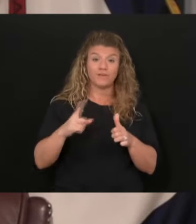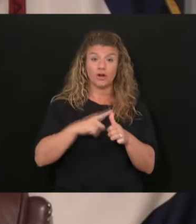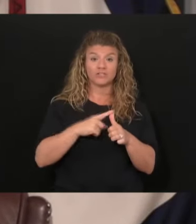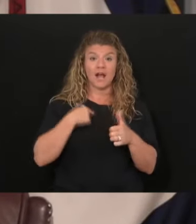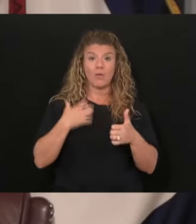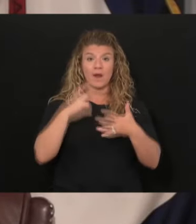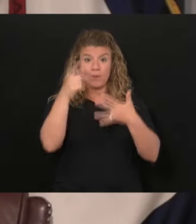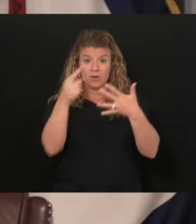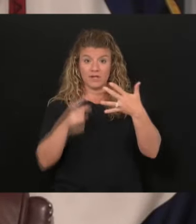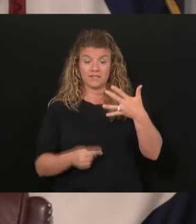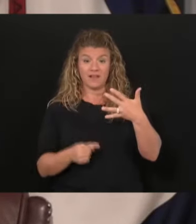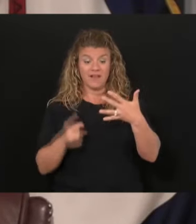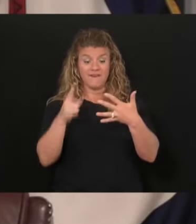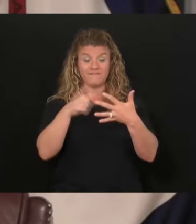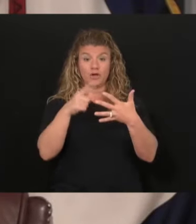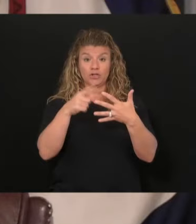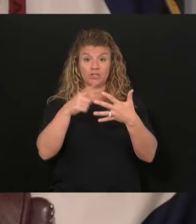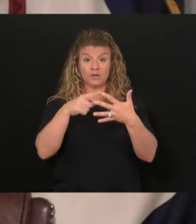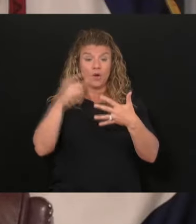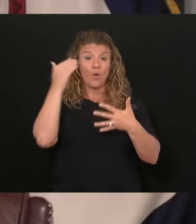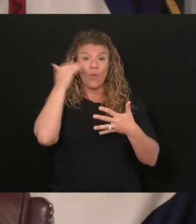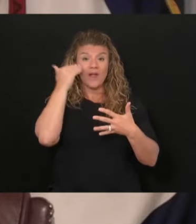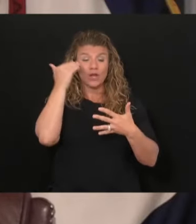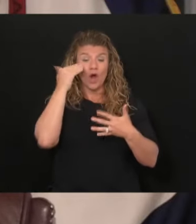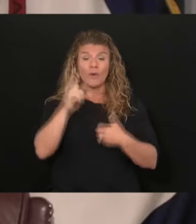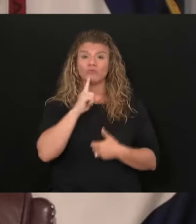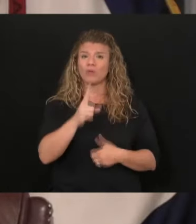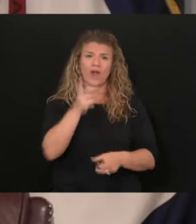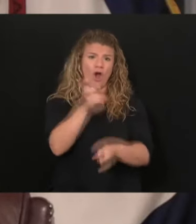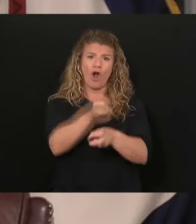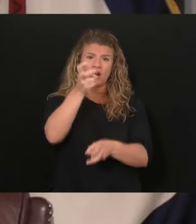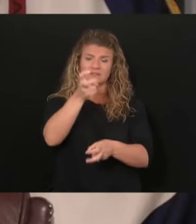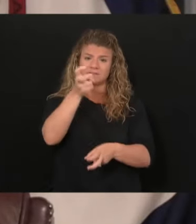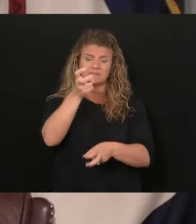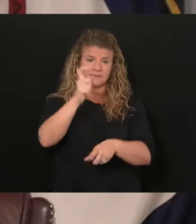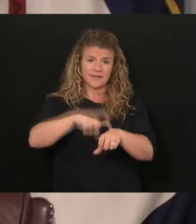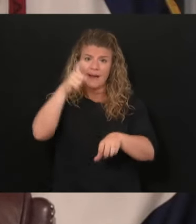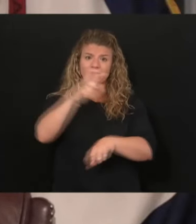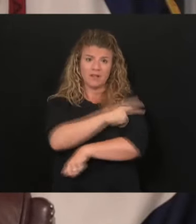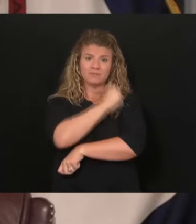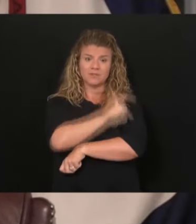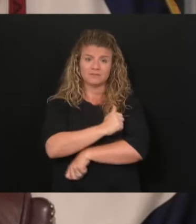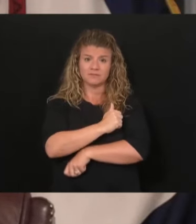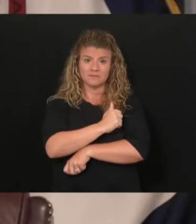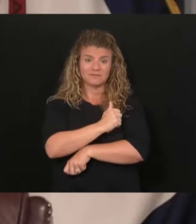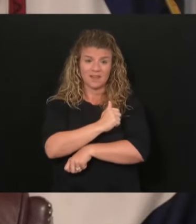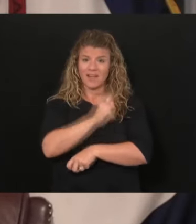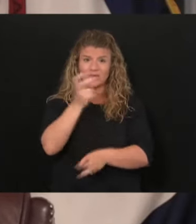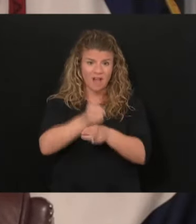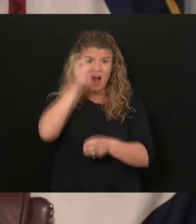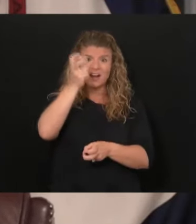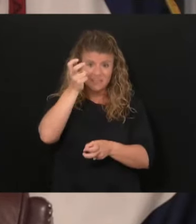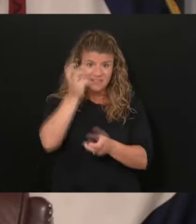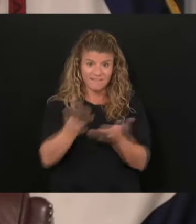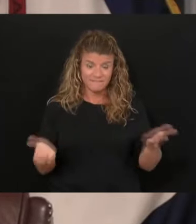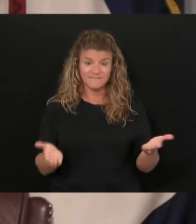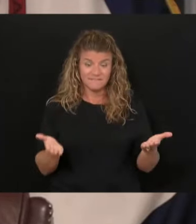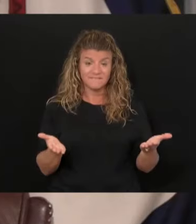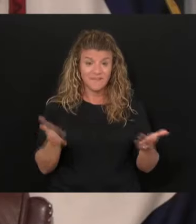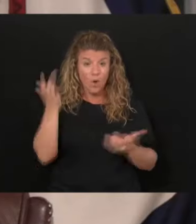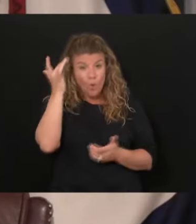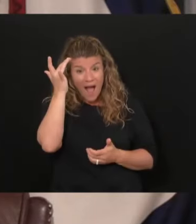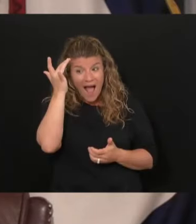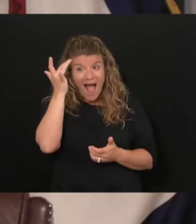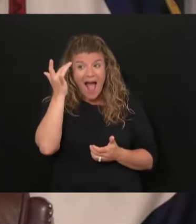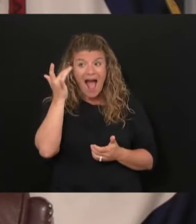foremost, we know it was really a rocky road for our hospitals. It was really tough stuff because, you